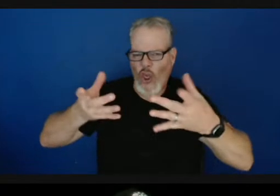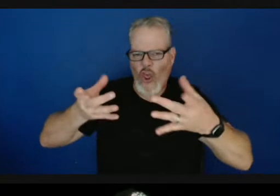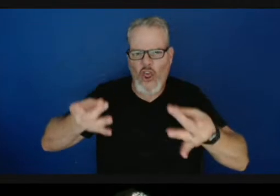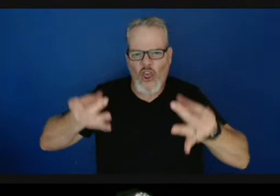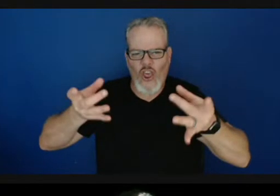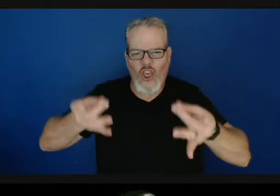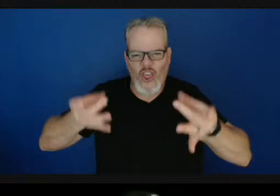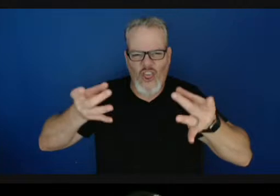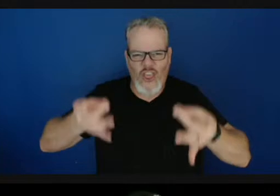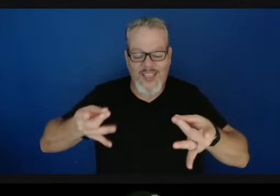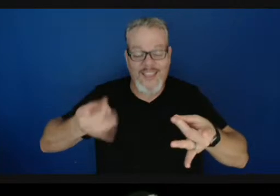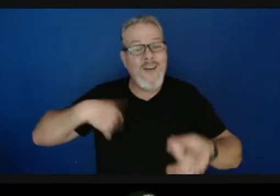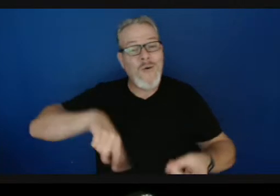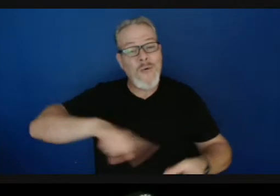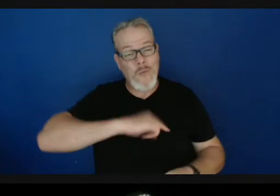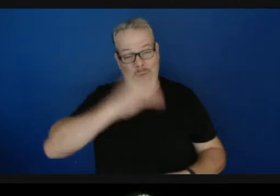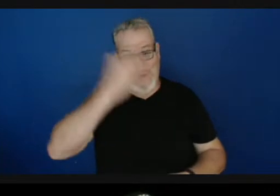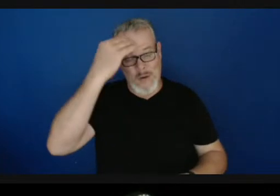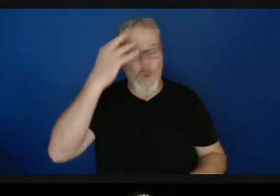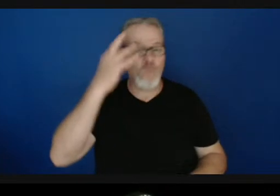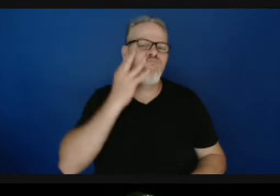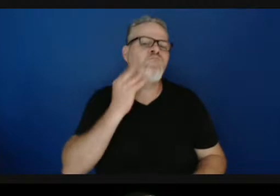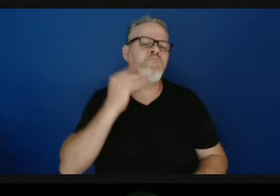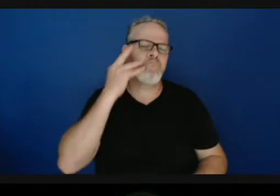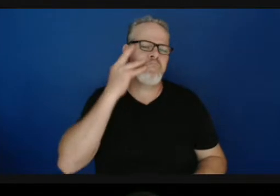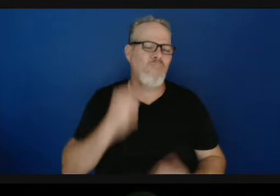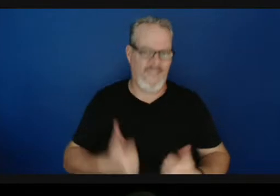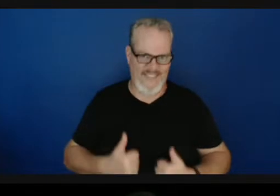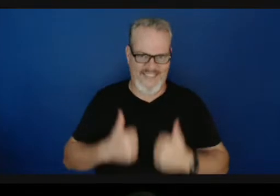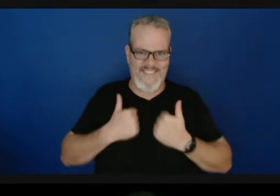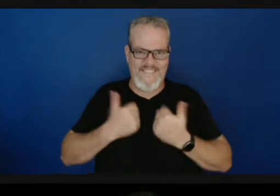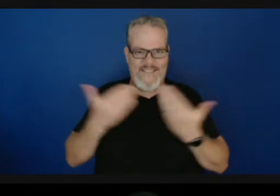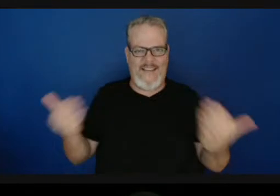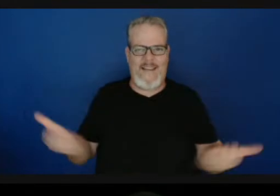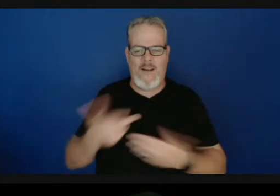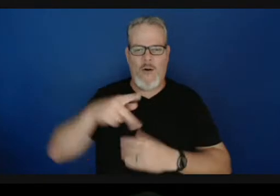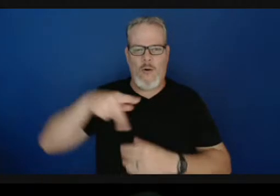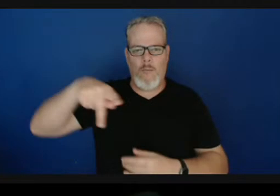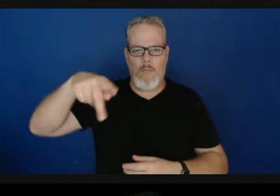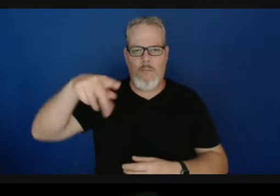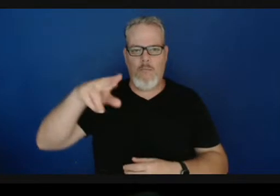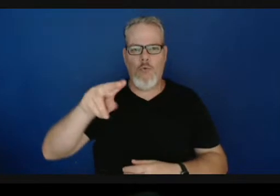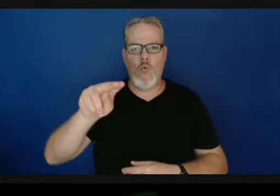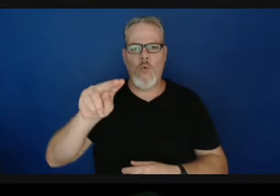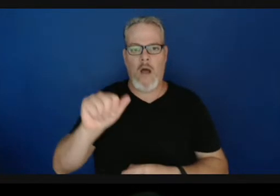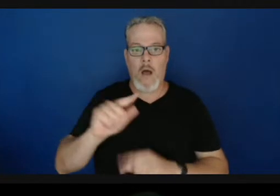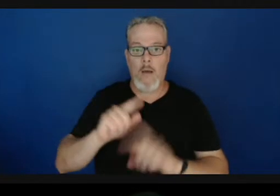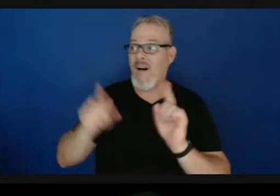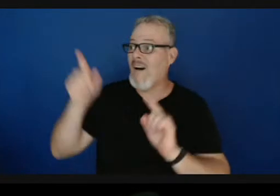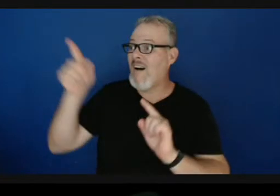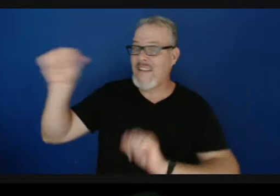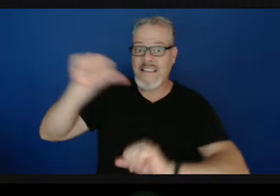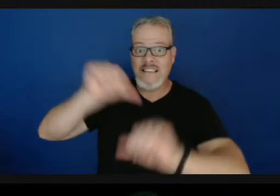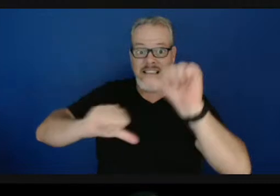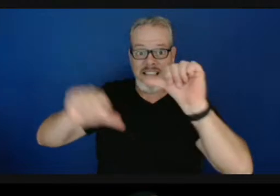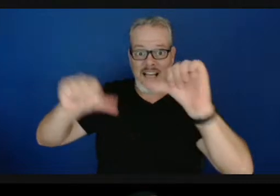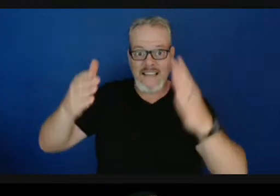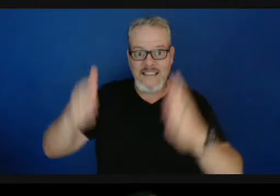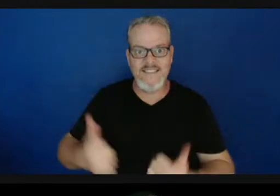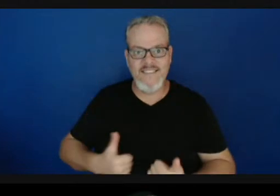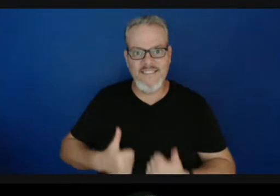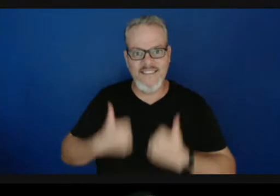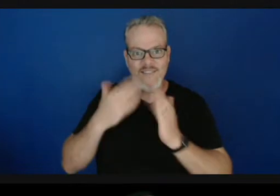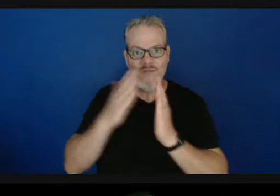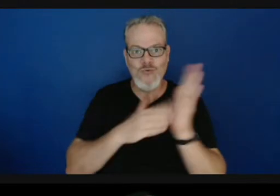things that we all know living here in Puna, but that the scientists from New Zealand are trying to quantify so